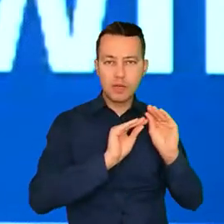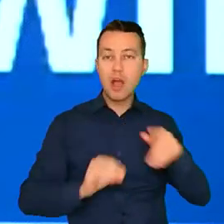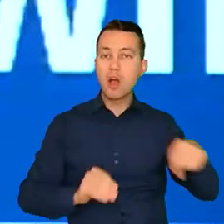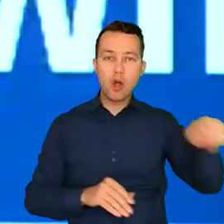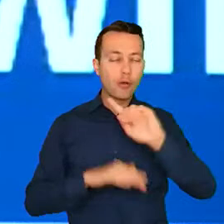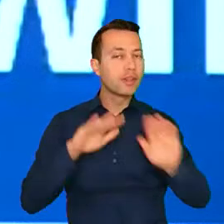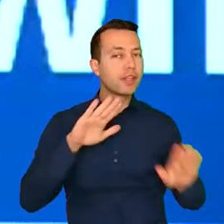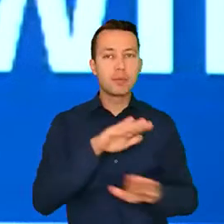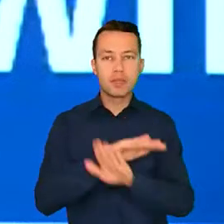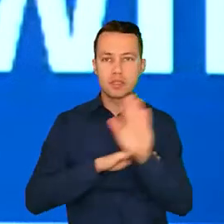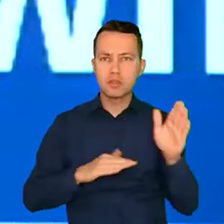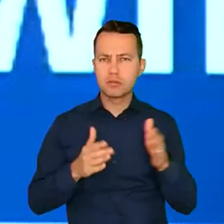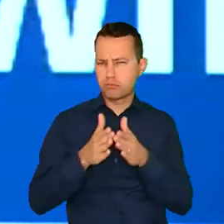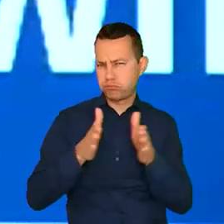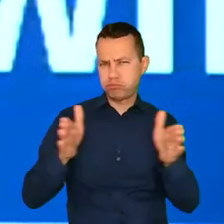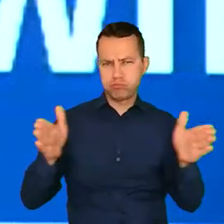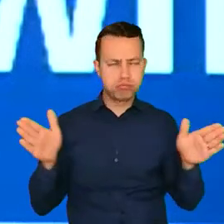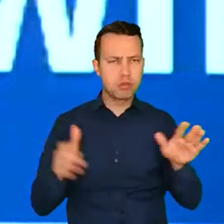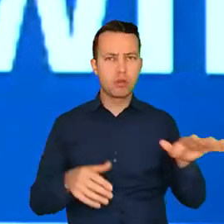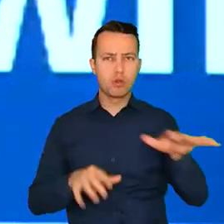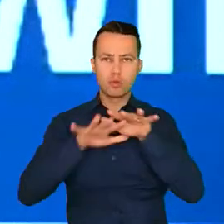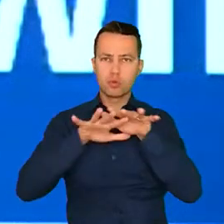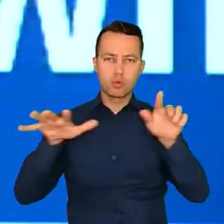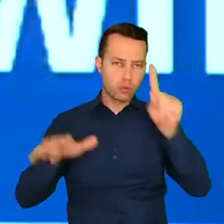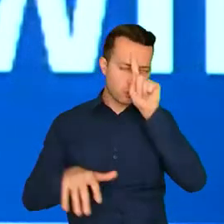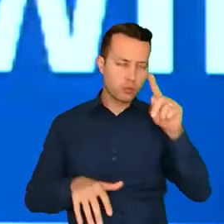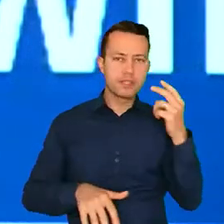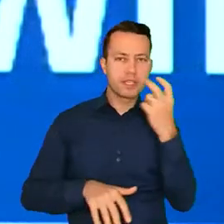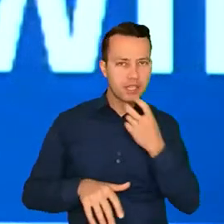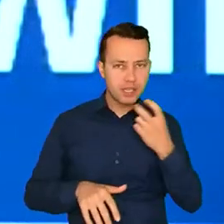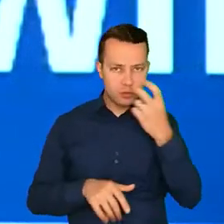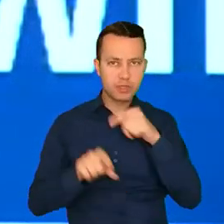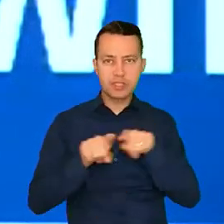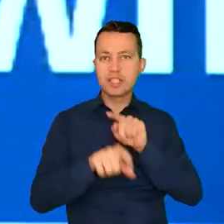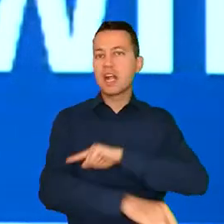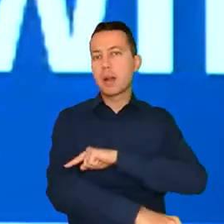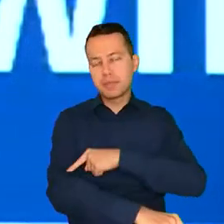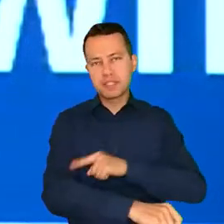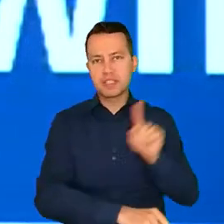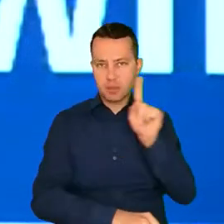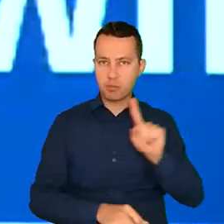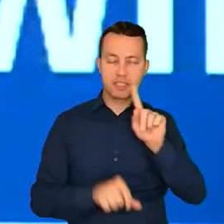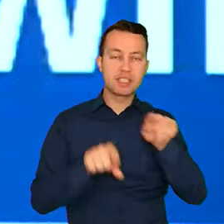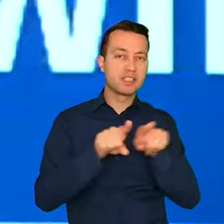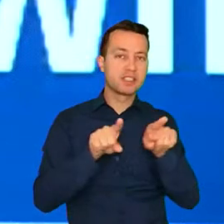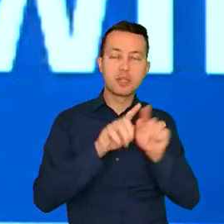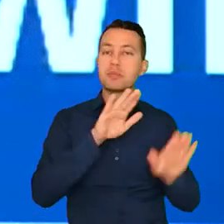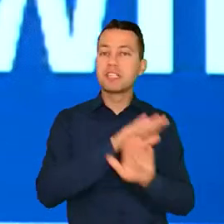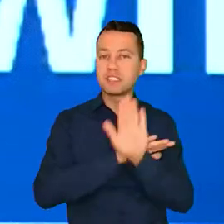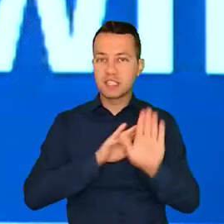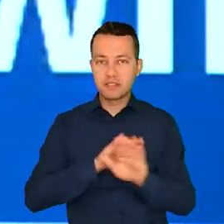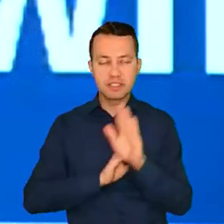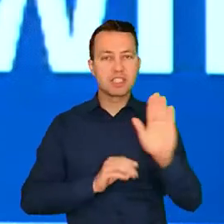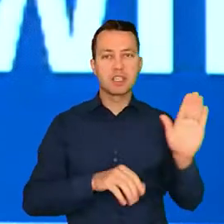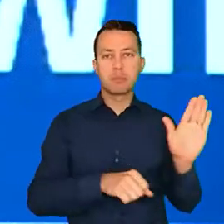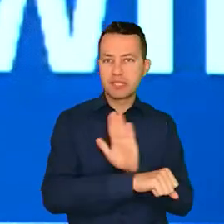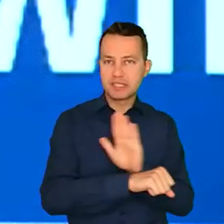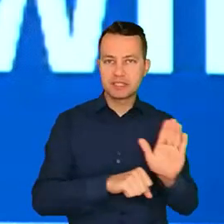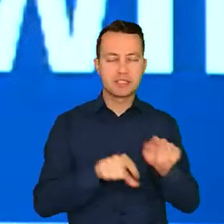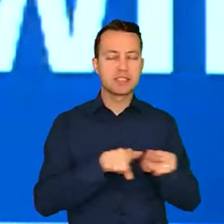on everyday basis. They represent a wide array of stakeholders, public